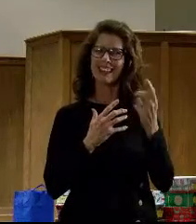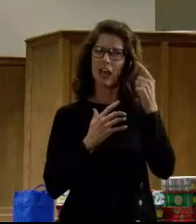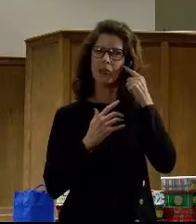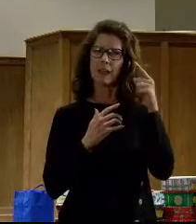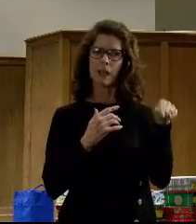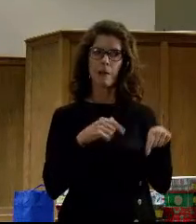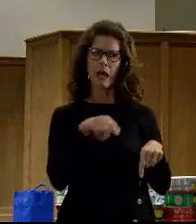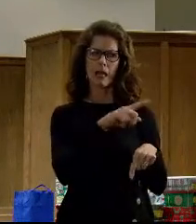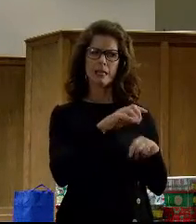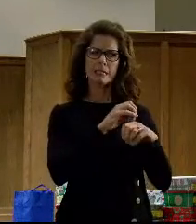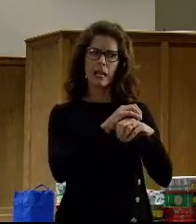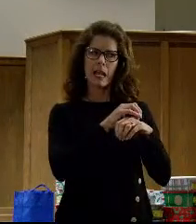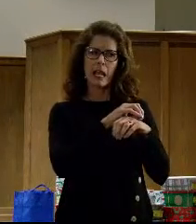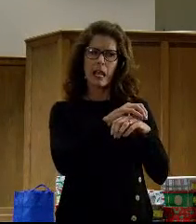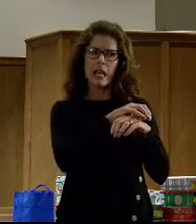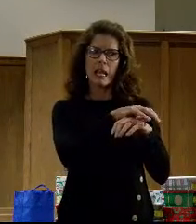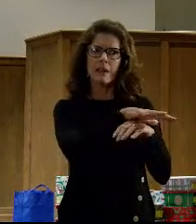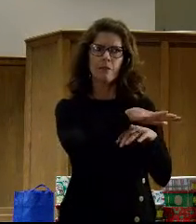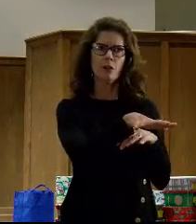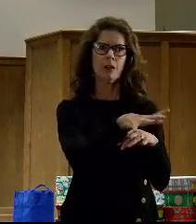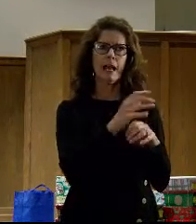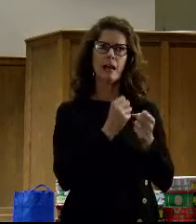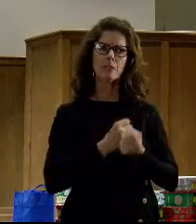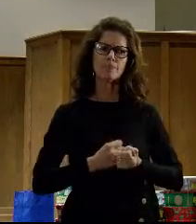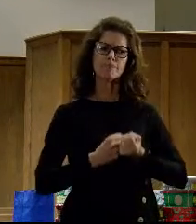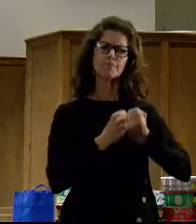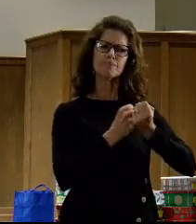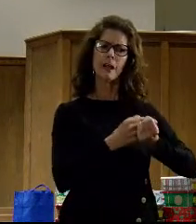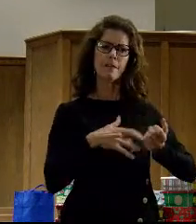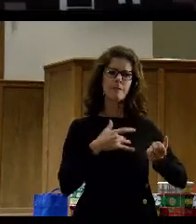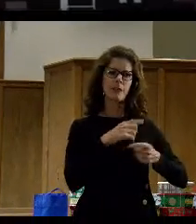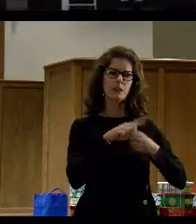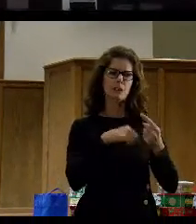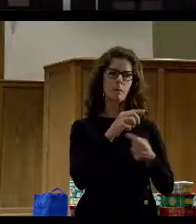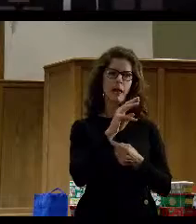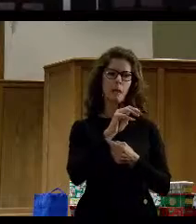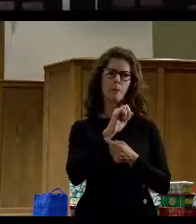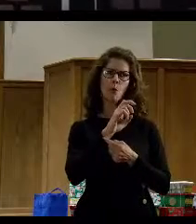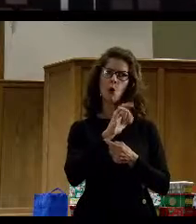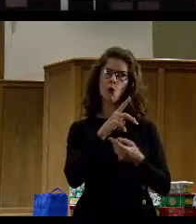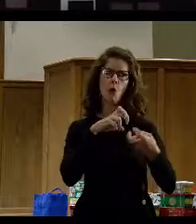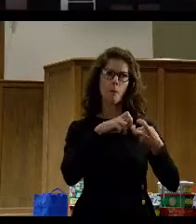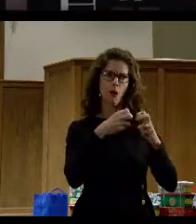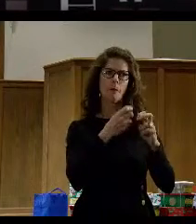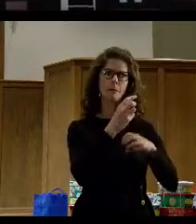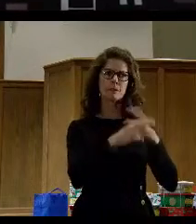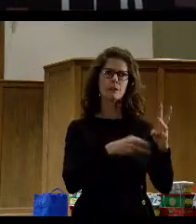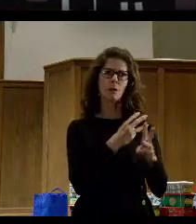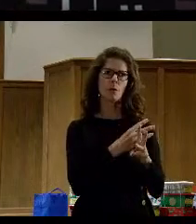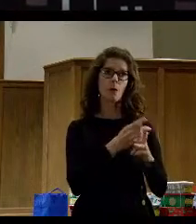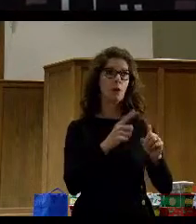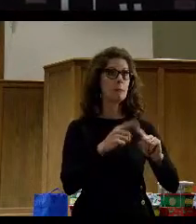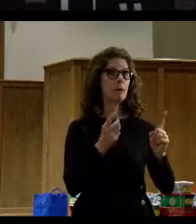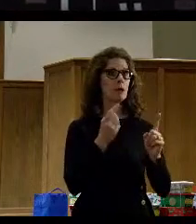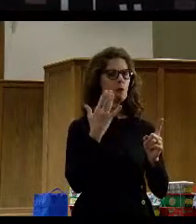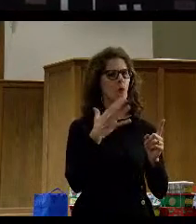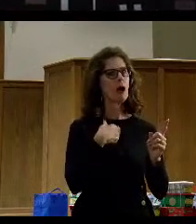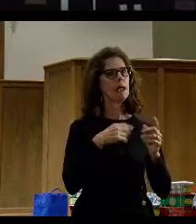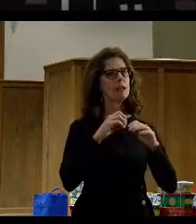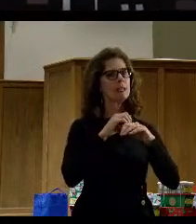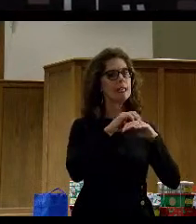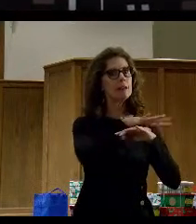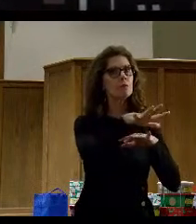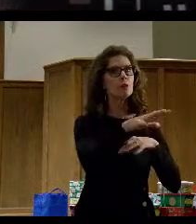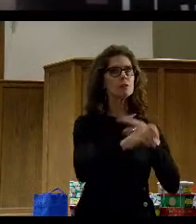influence and how strongly he felt about certain moral imperatives in the world, and yet the reason he made a difference isn't because he was